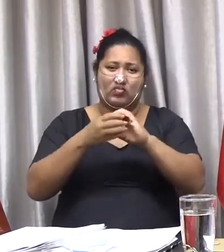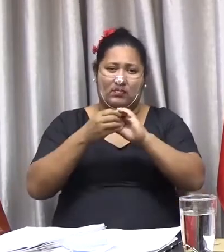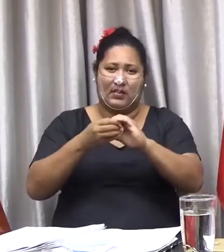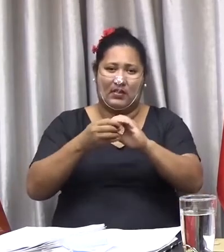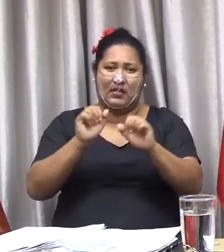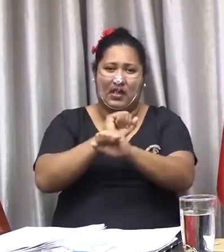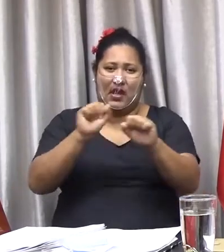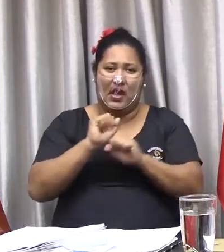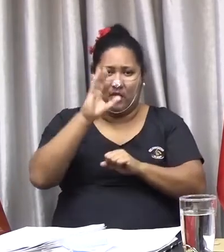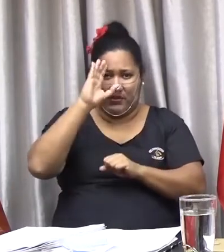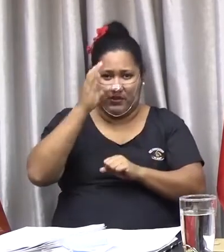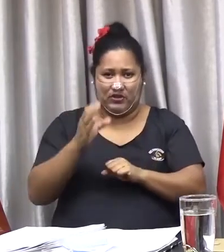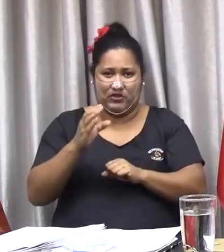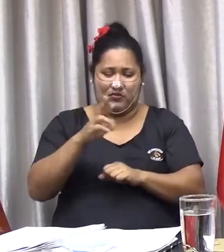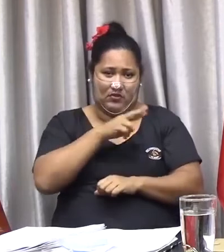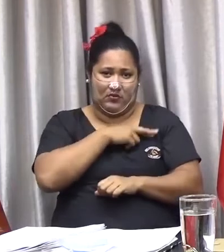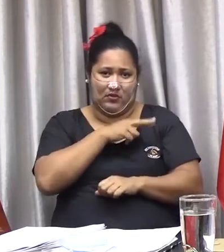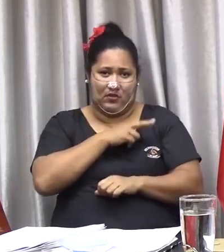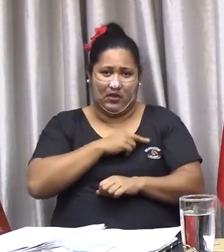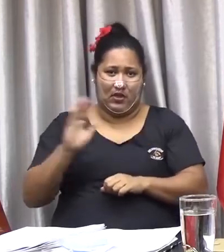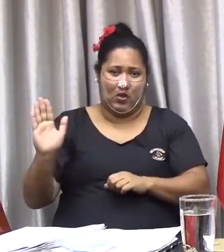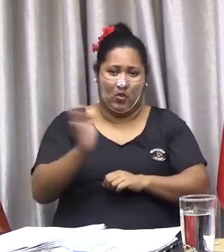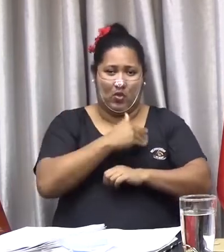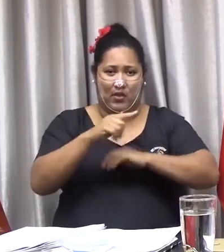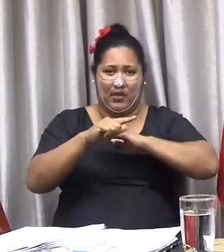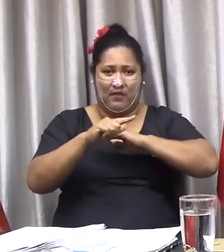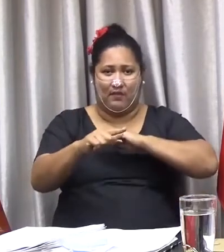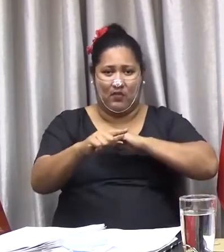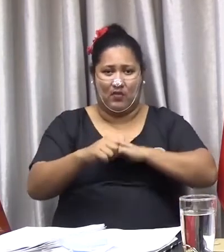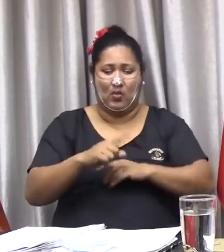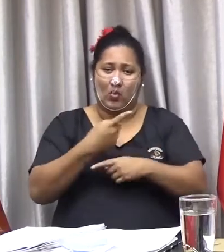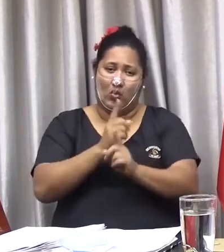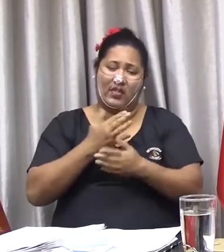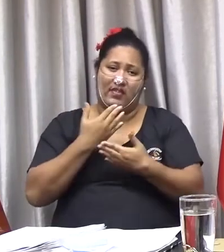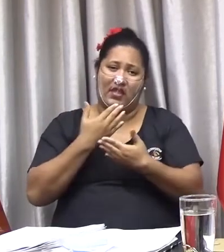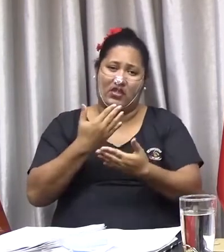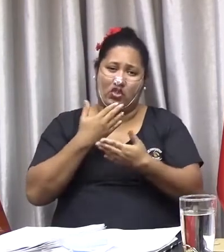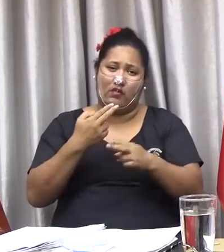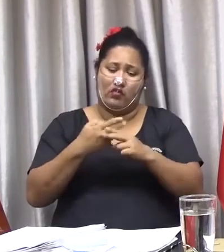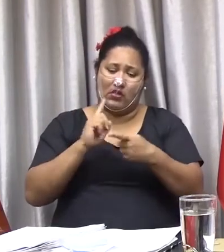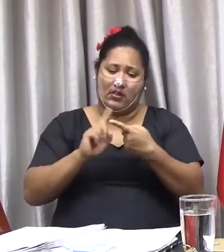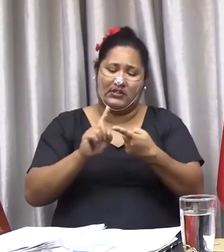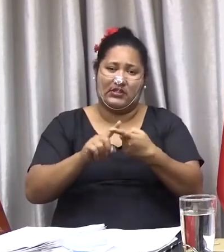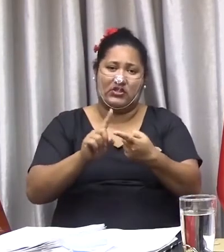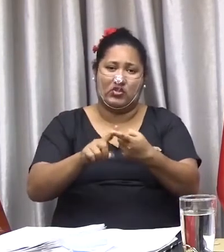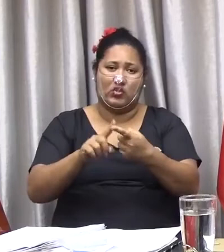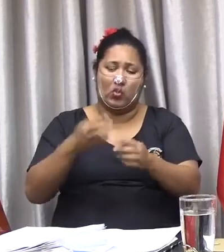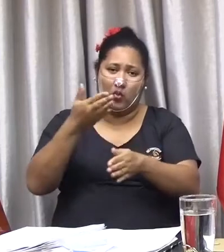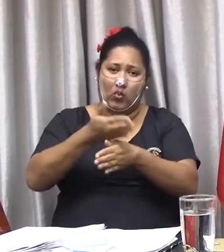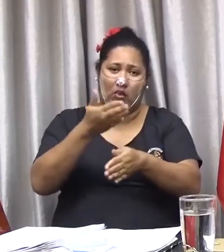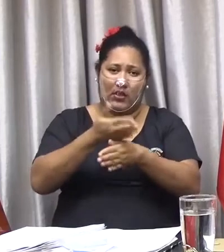our nation's responsibility at all levels. We thank you for continuing to